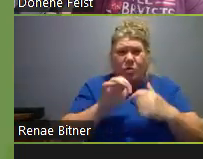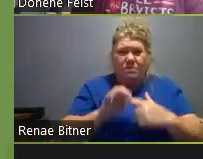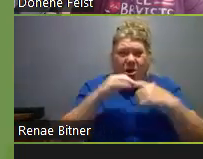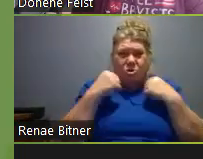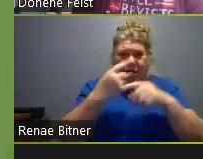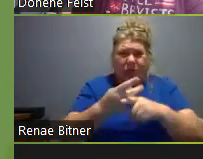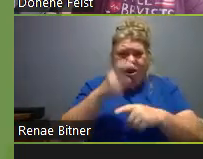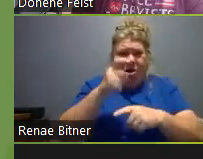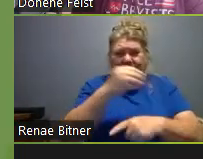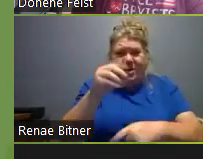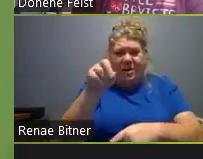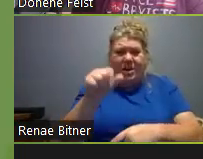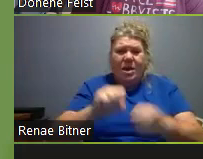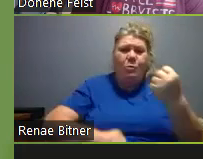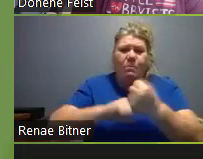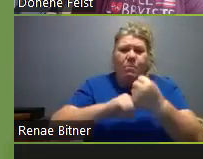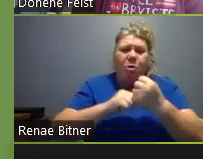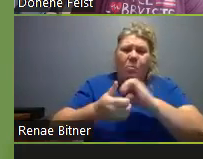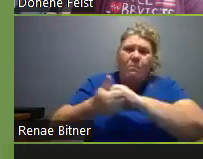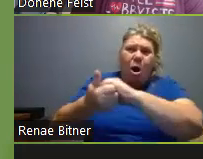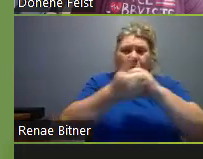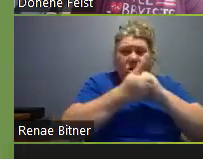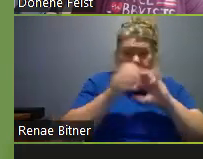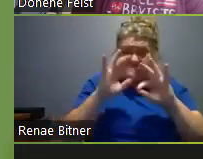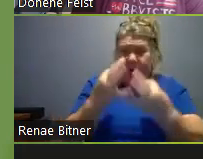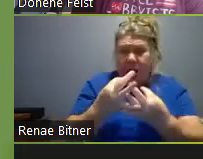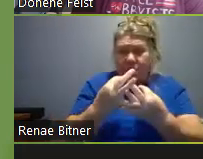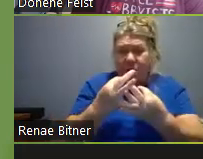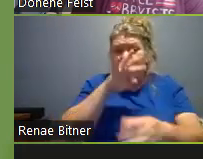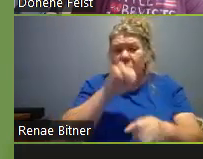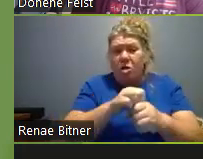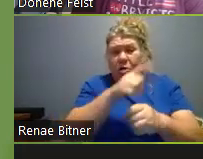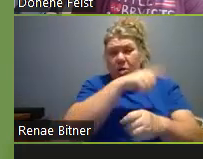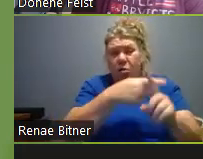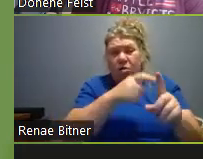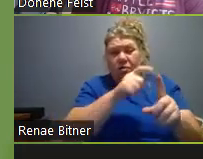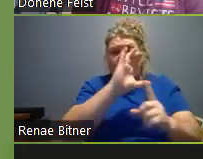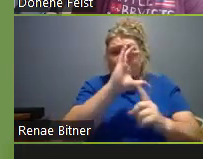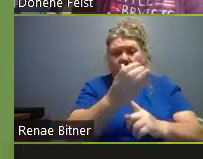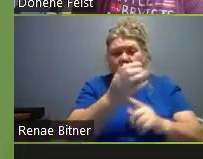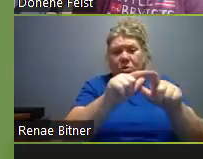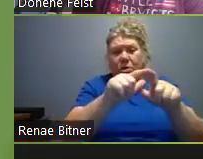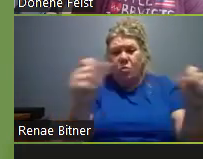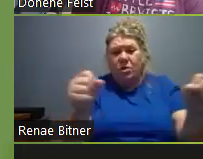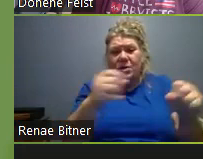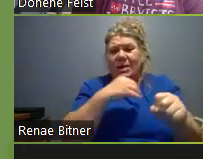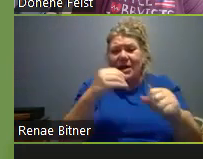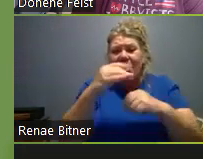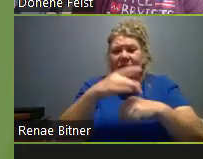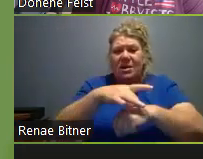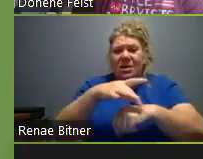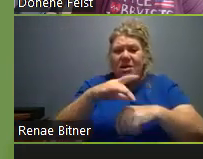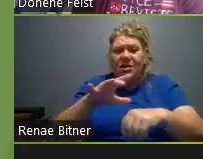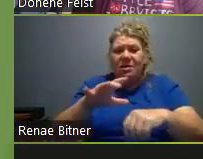disabilities that promotes partnership with families, including those of culturally, linguistic, and geographic diversity, in order